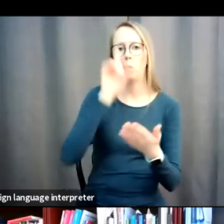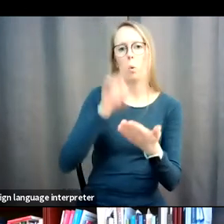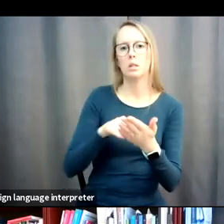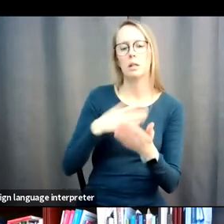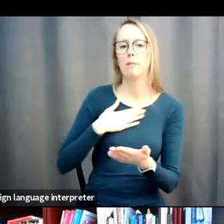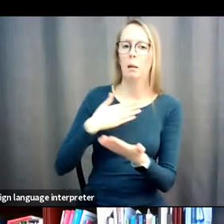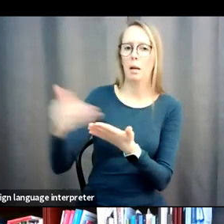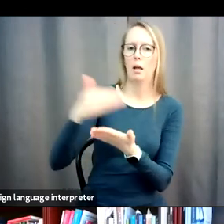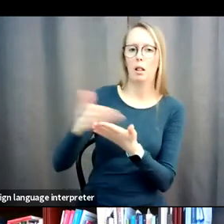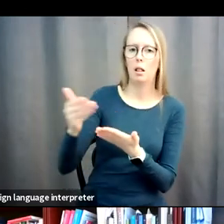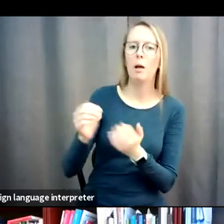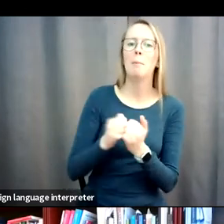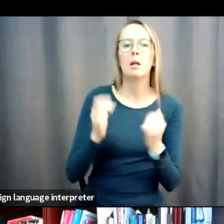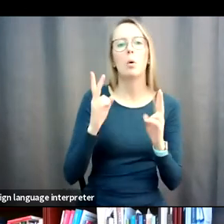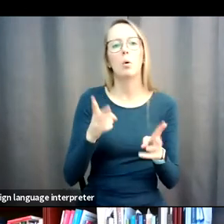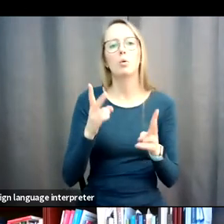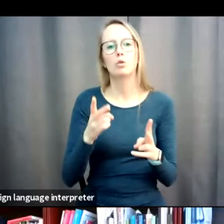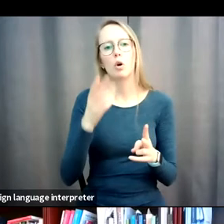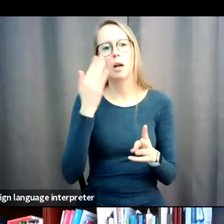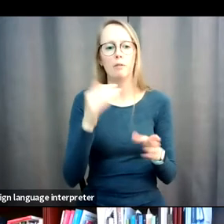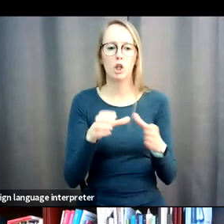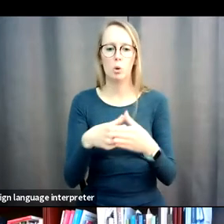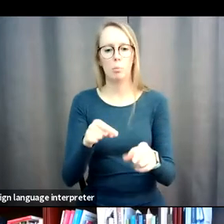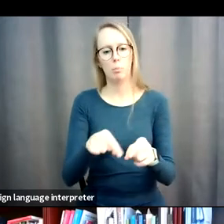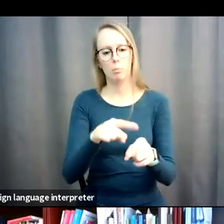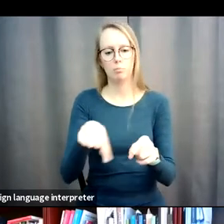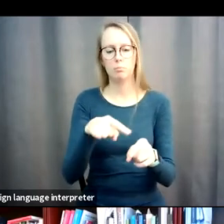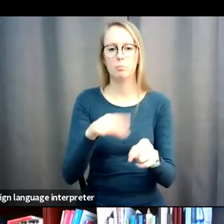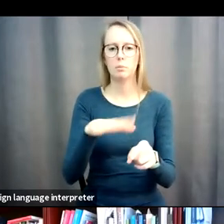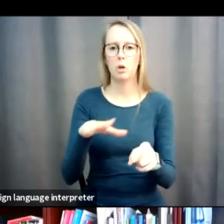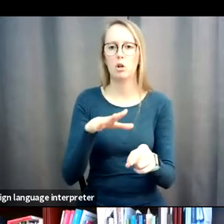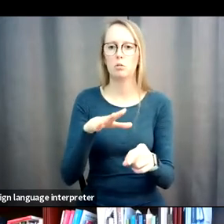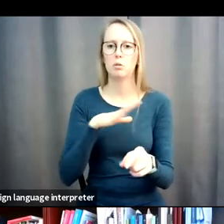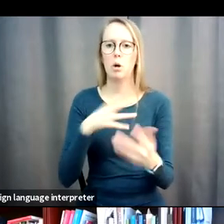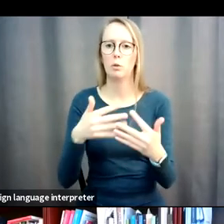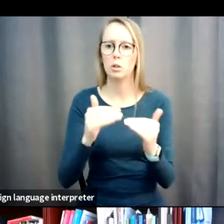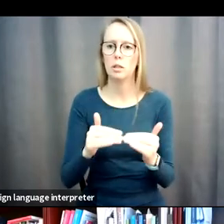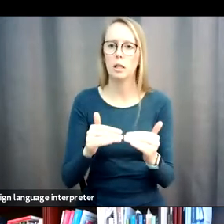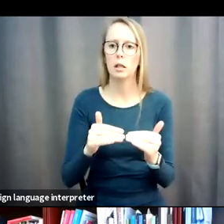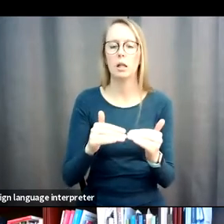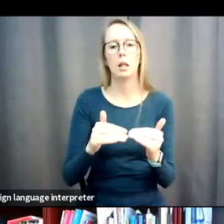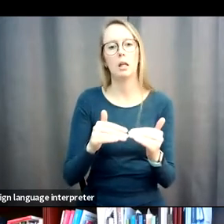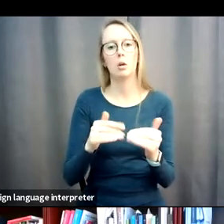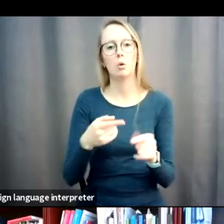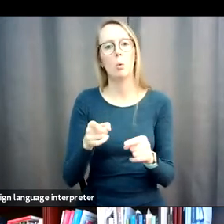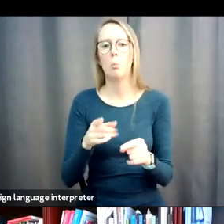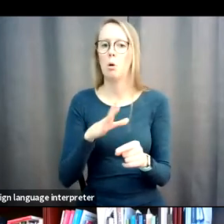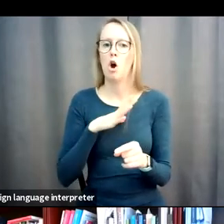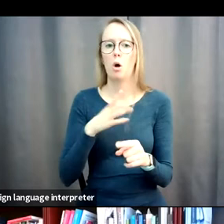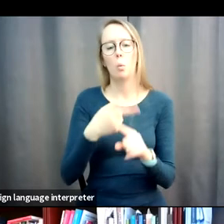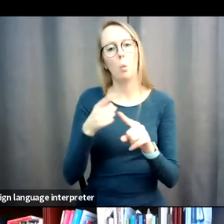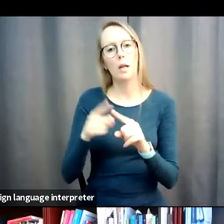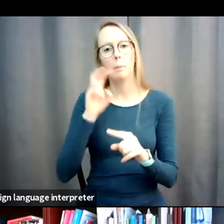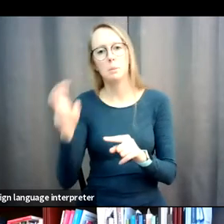with everybody else. But it could also be groups of children with disabilities because they may have many different views and